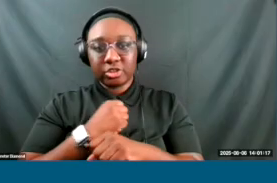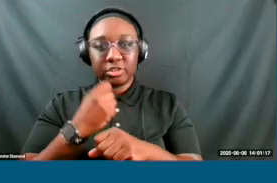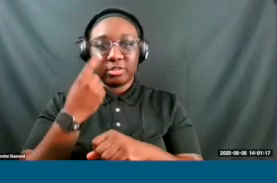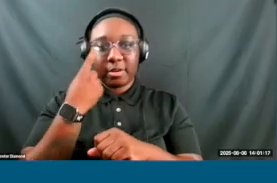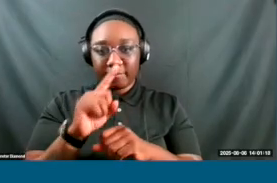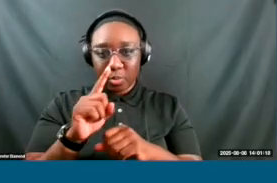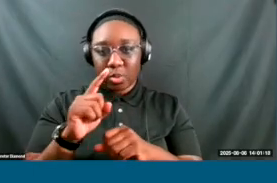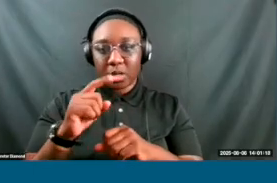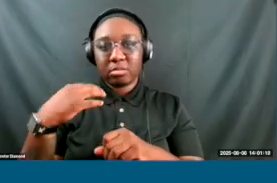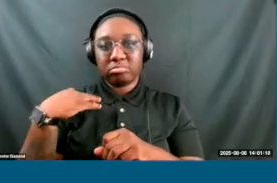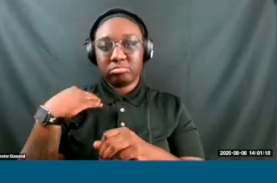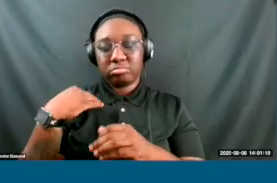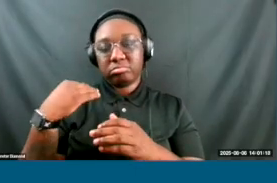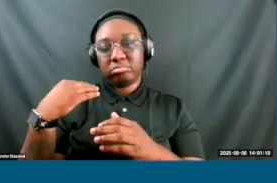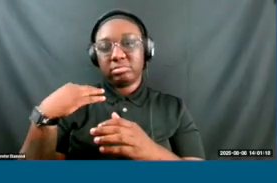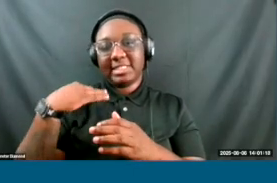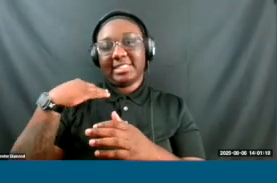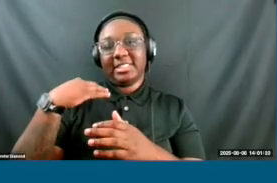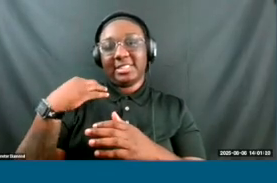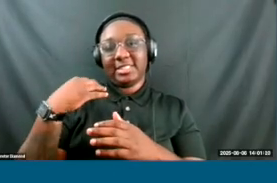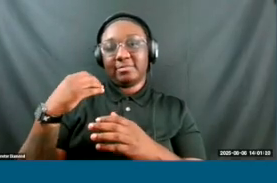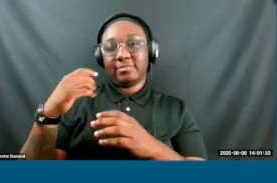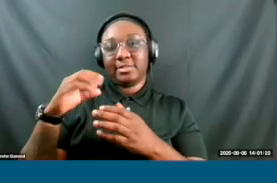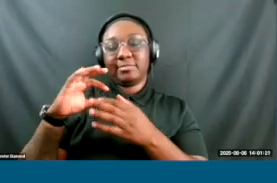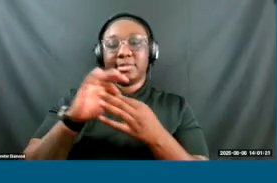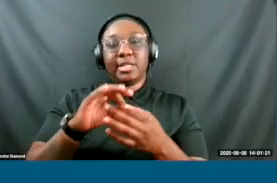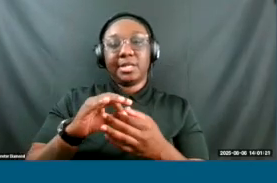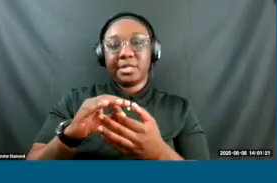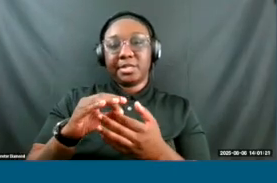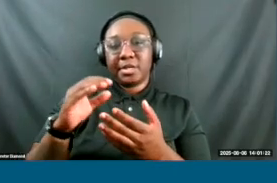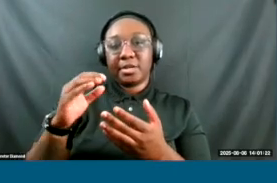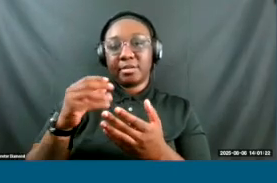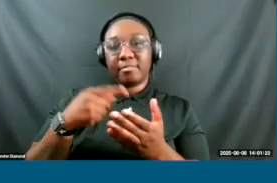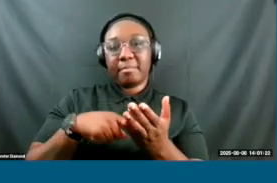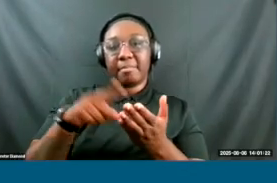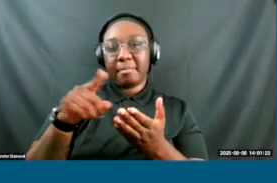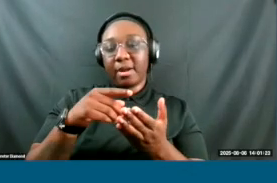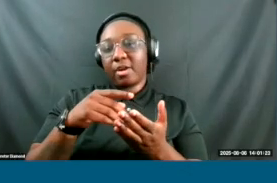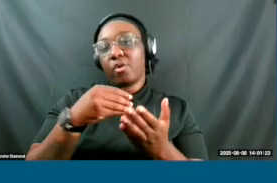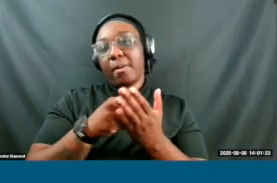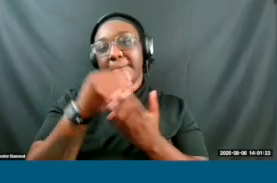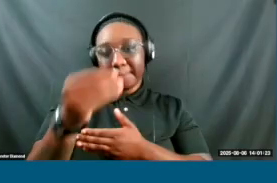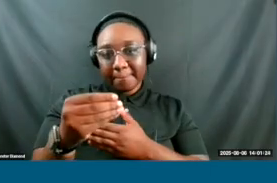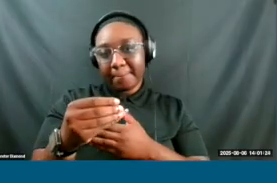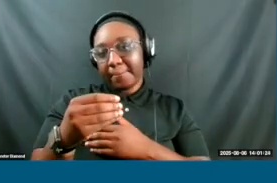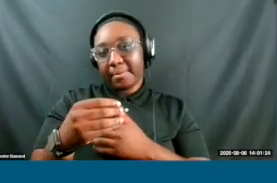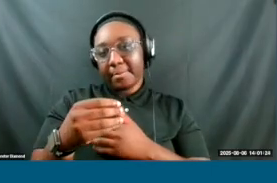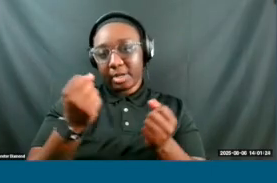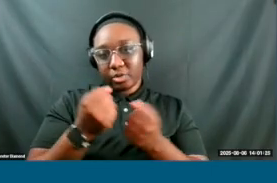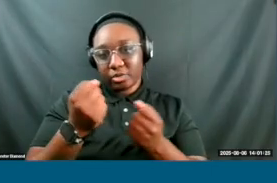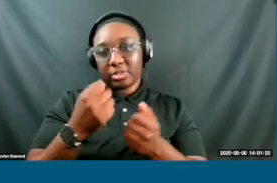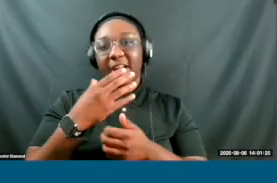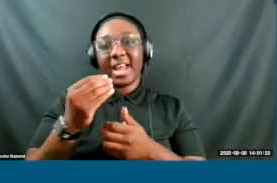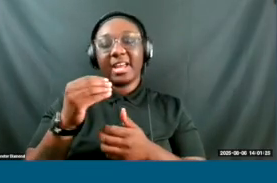purchase incentives and mobility projects. This strategy serves as a roadmap showing how